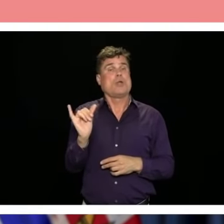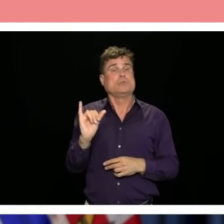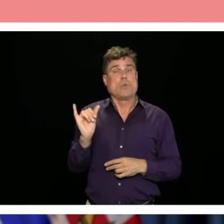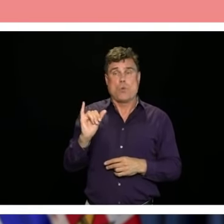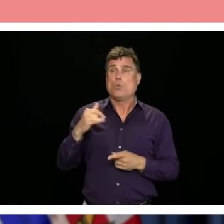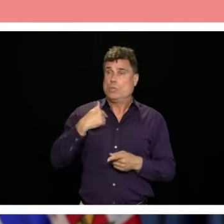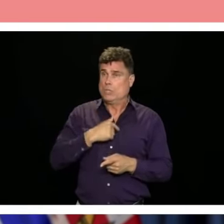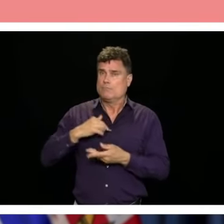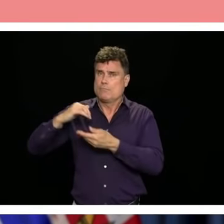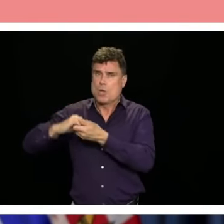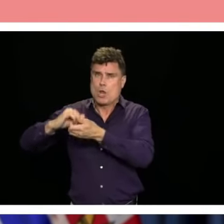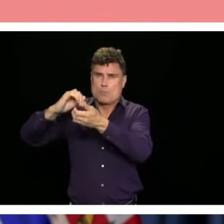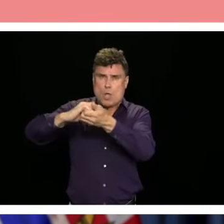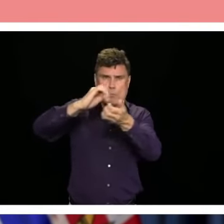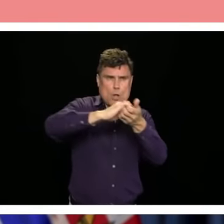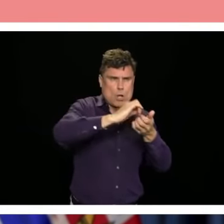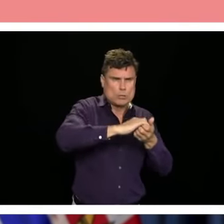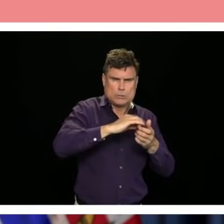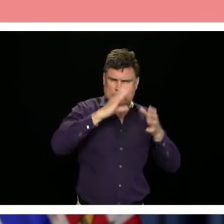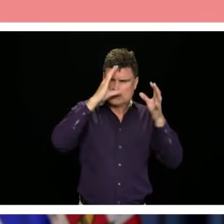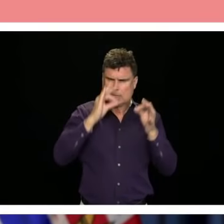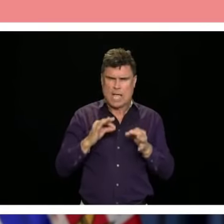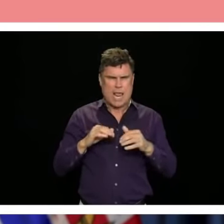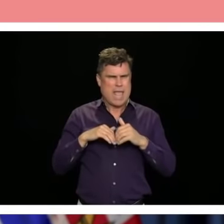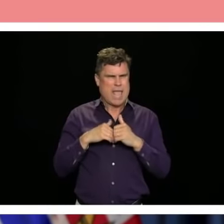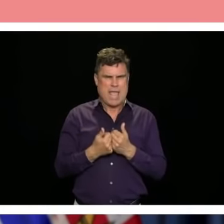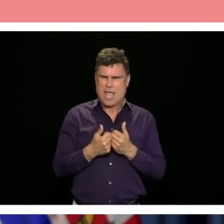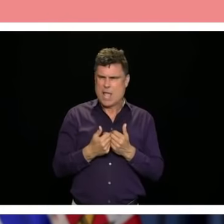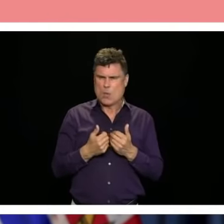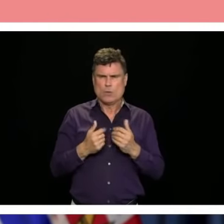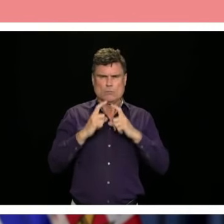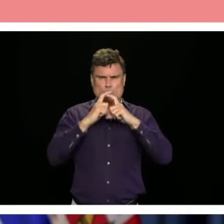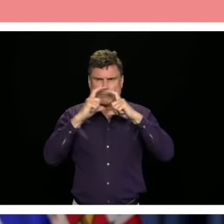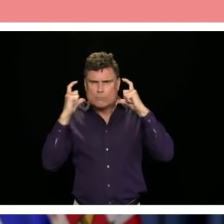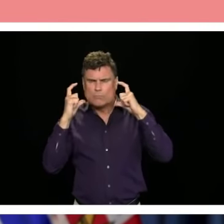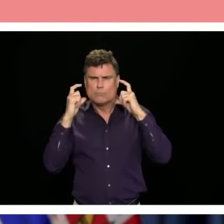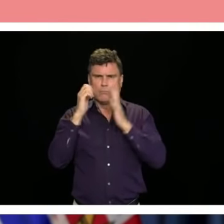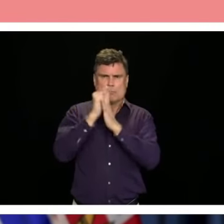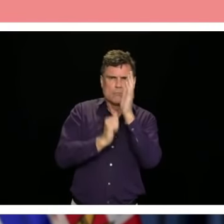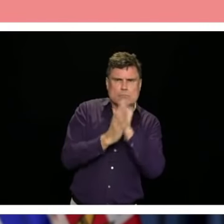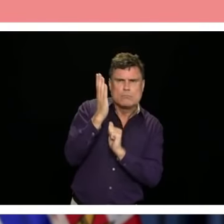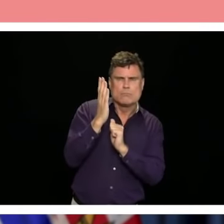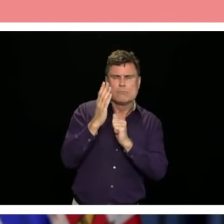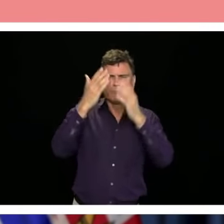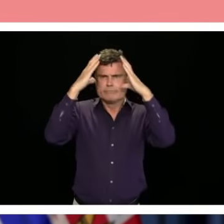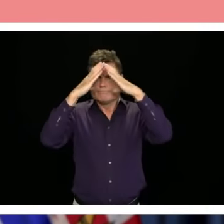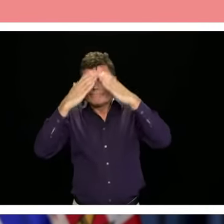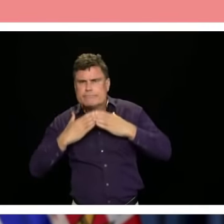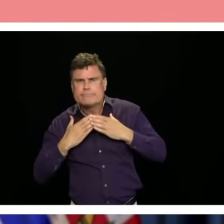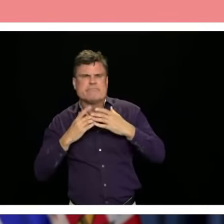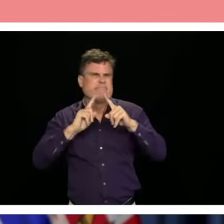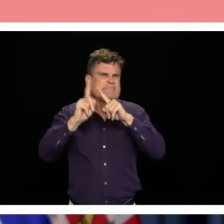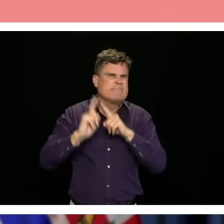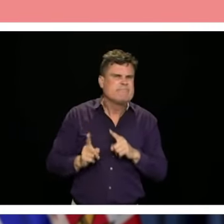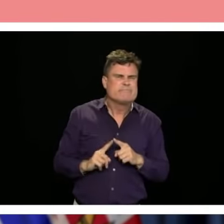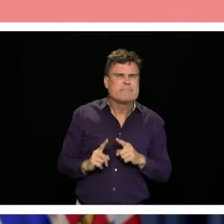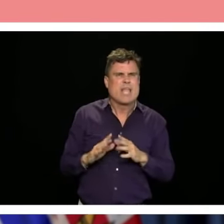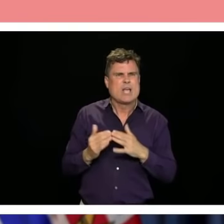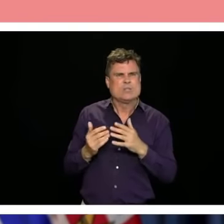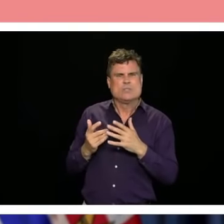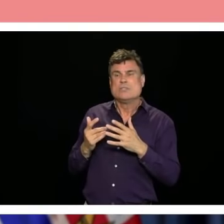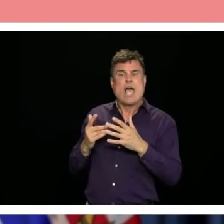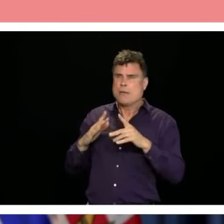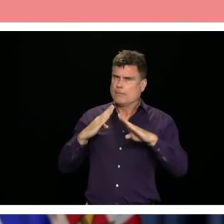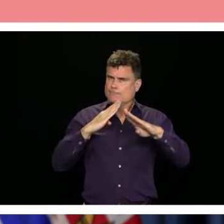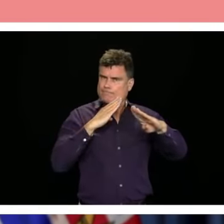by unions, which committed themselves to the process and committed themselves to helping the residents they served. This was a Team